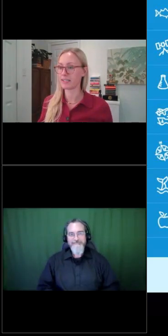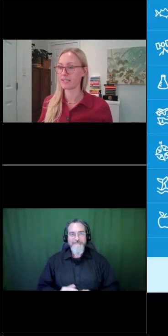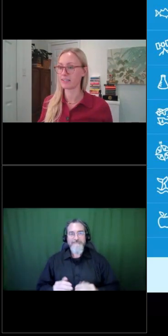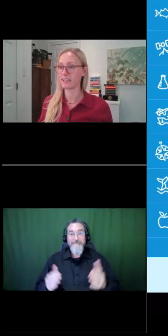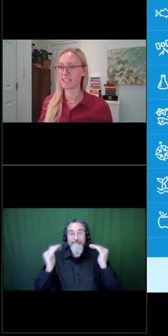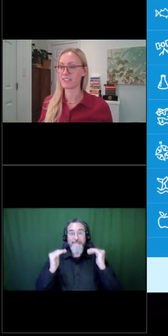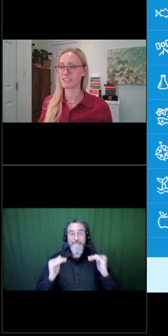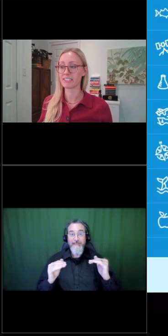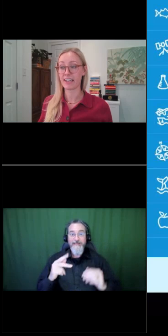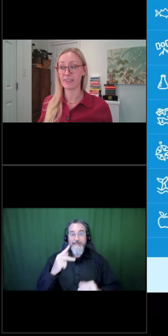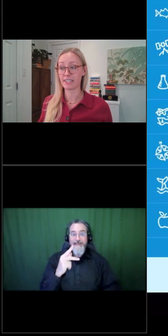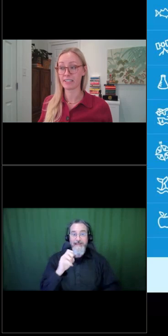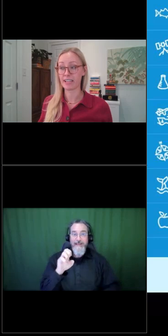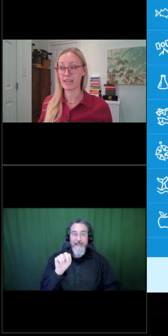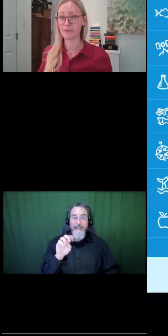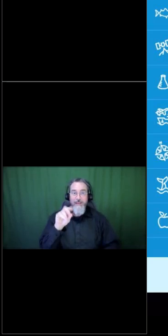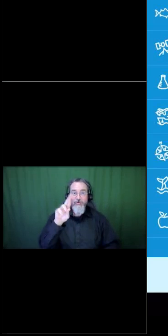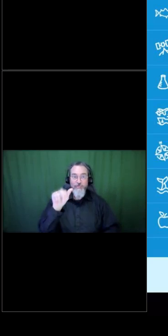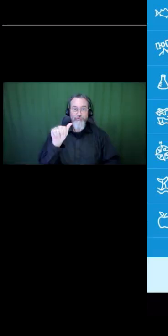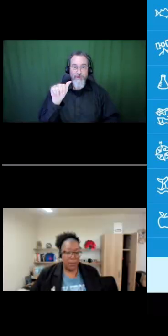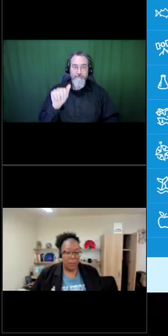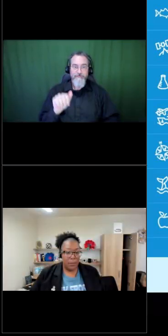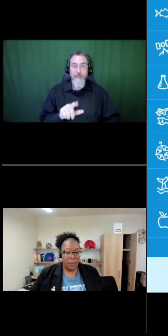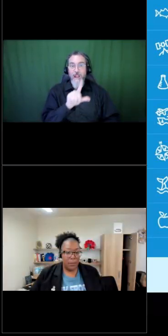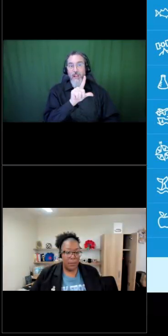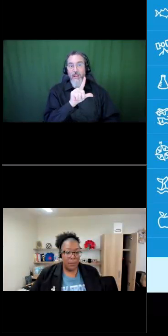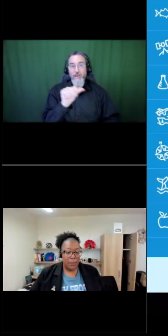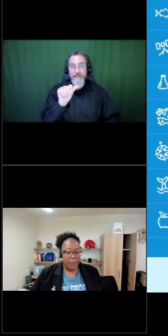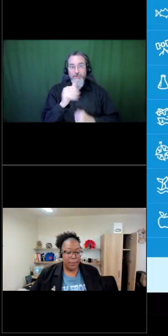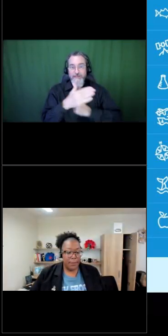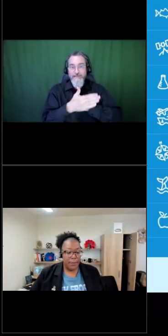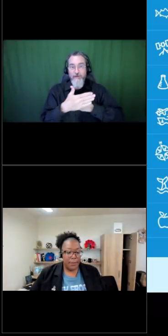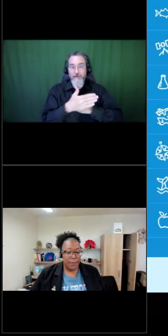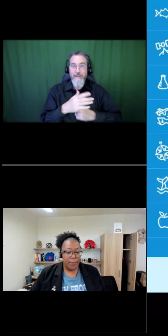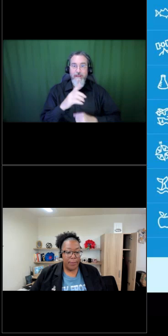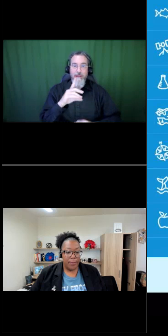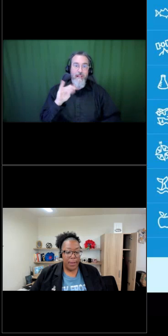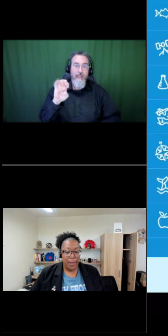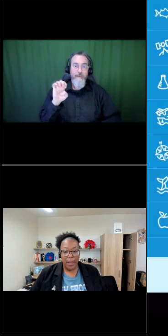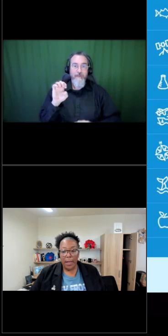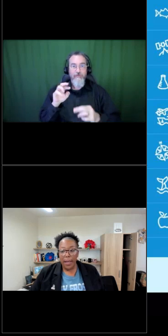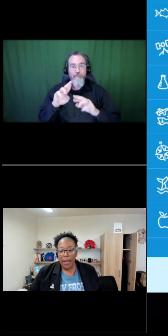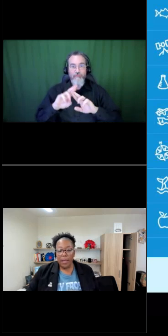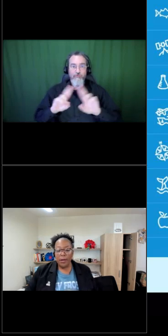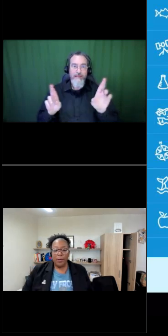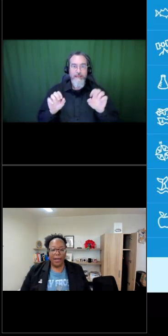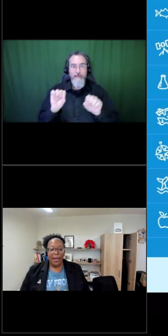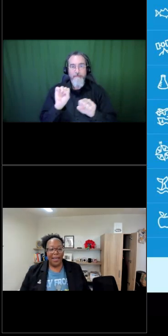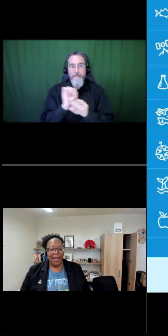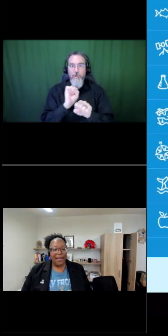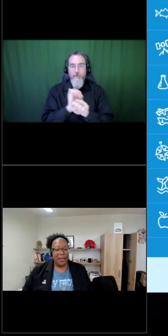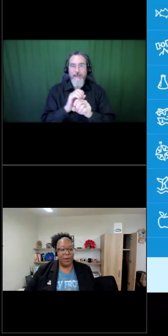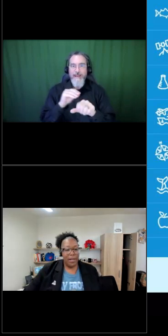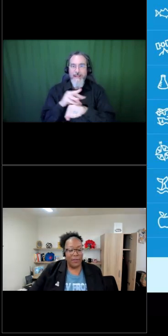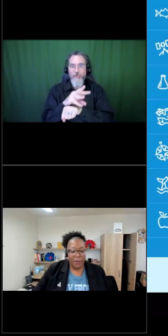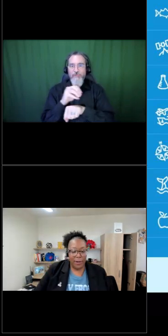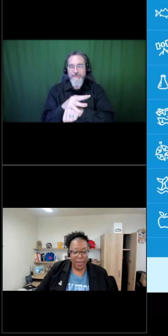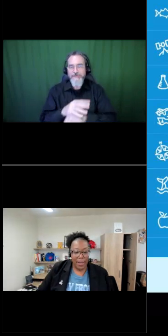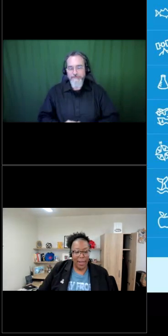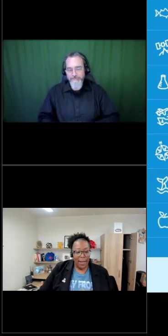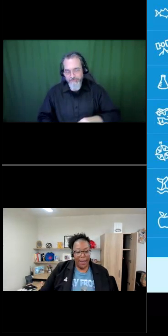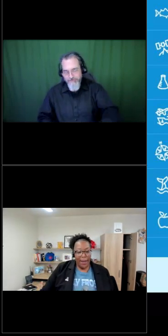with Los Angeles County Climate Ready Employment Council. Hi, Kendra. Hey, good